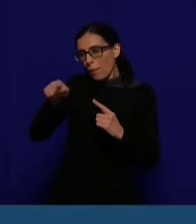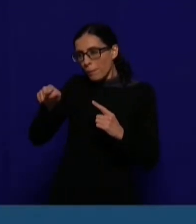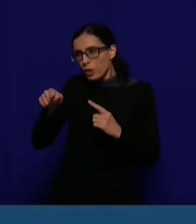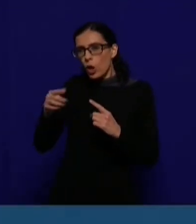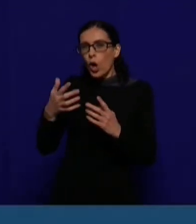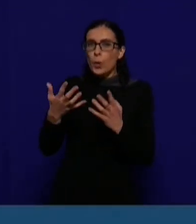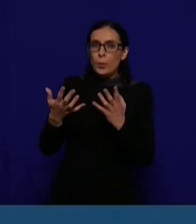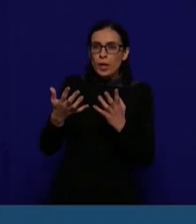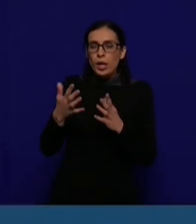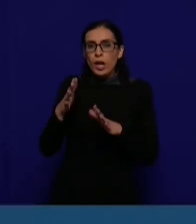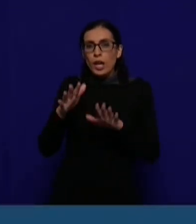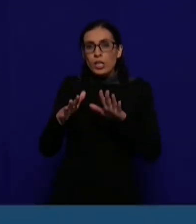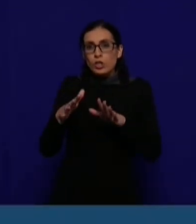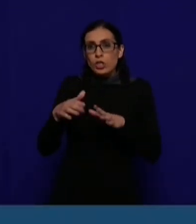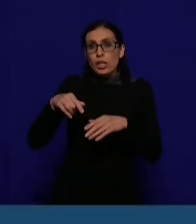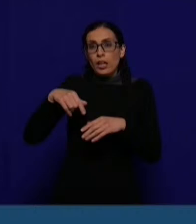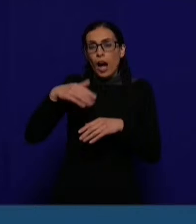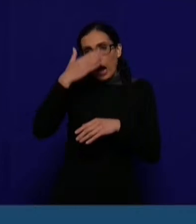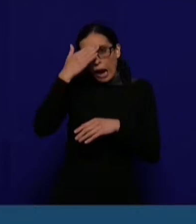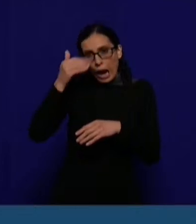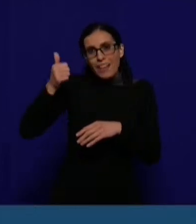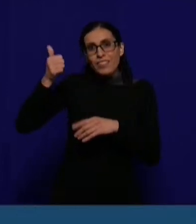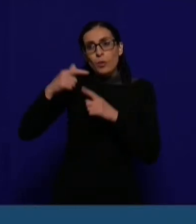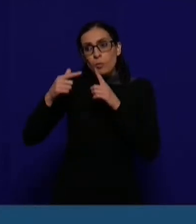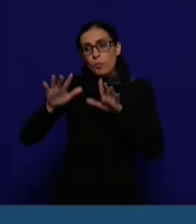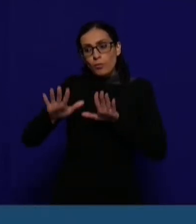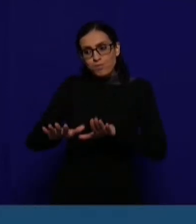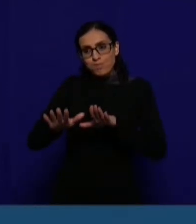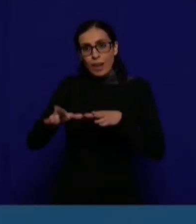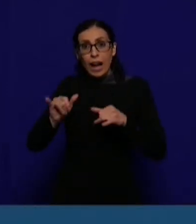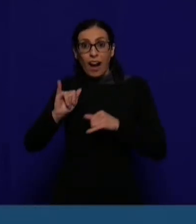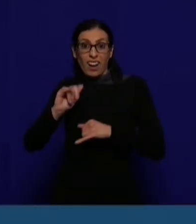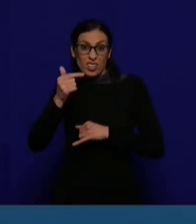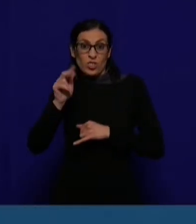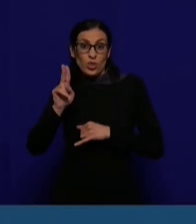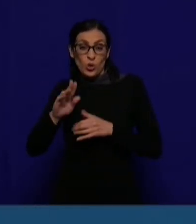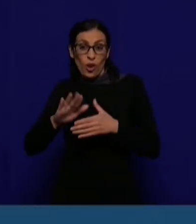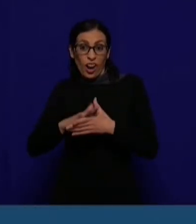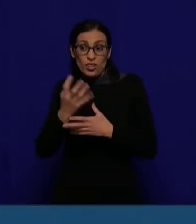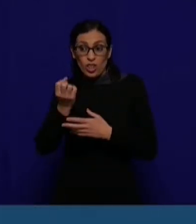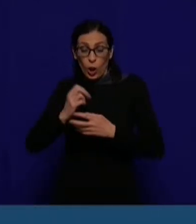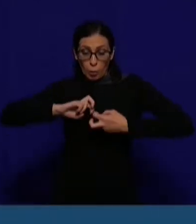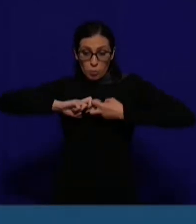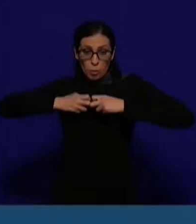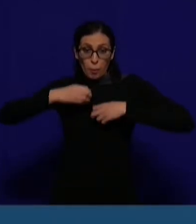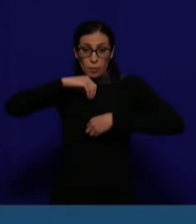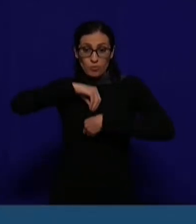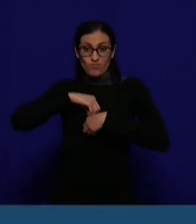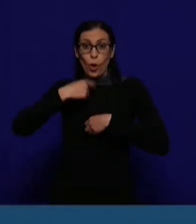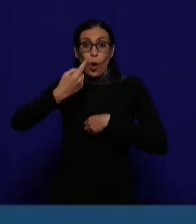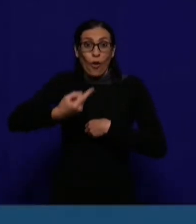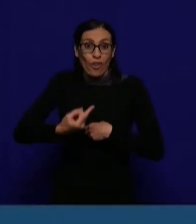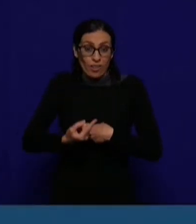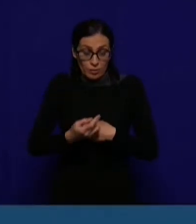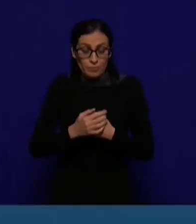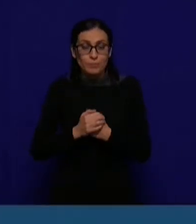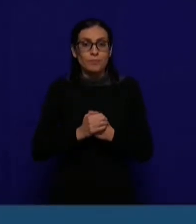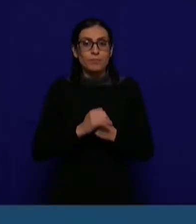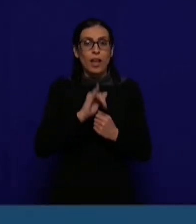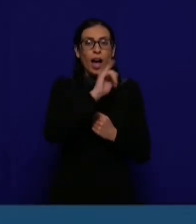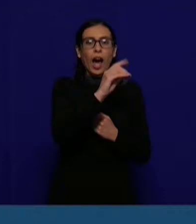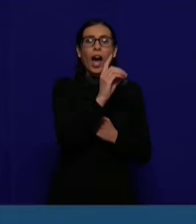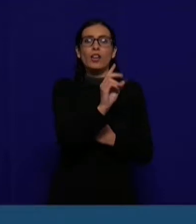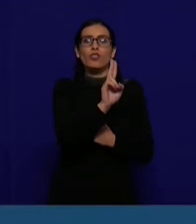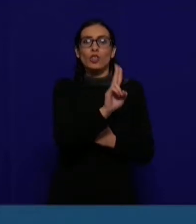każijiet li huma recovered imma jkunu għadhom qegħdin jieħdu l-kura minħabba komplikazzjonijiet tal-COVID. Fl-Infectious Diseases